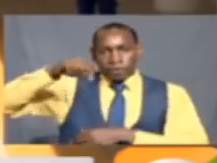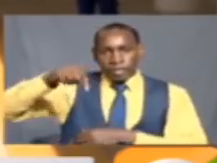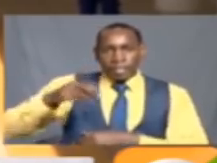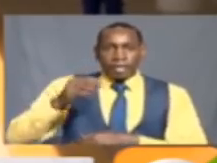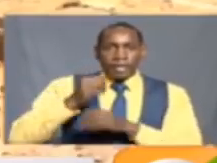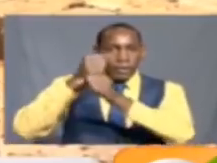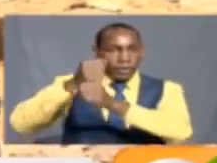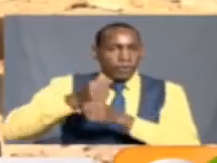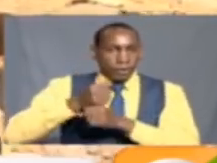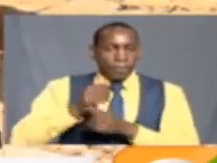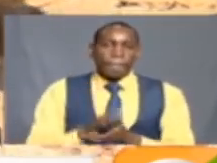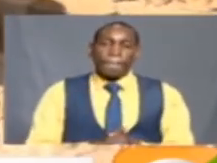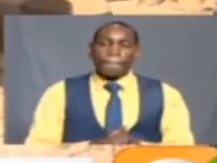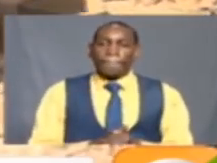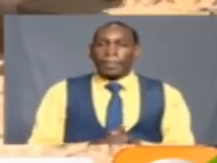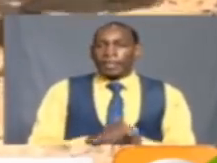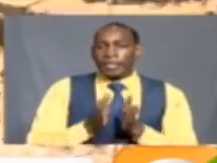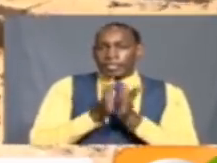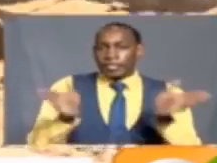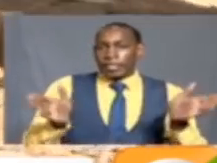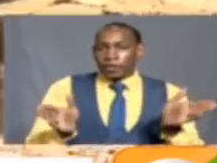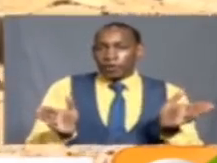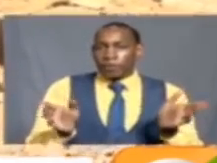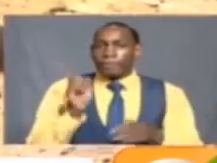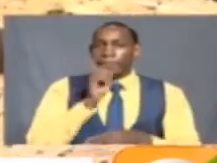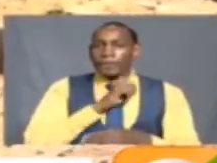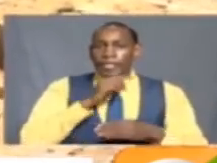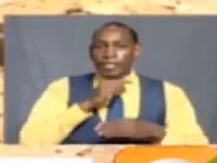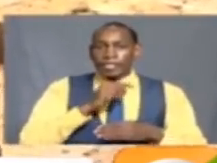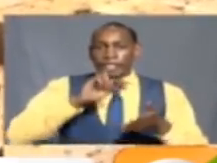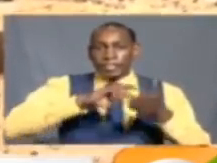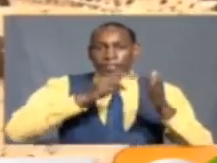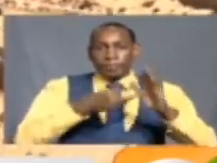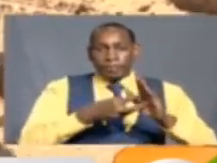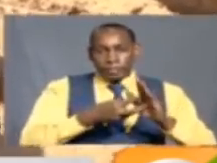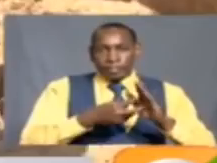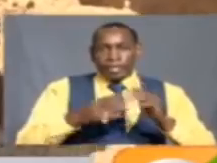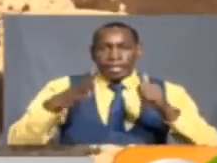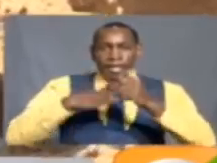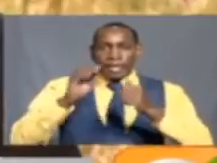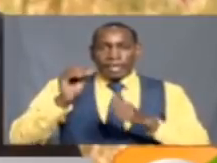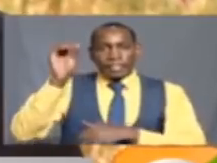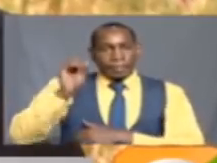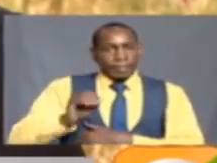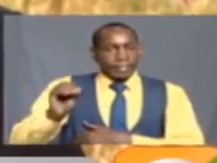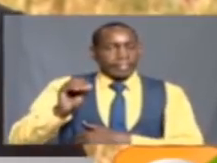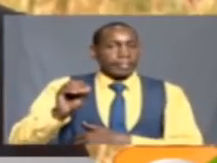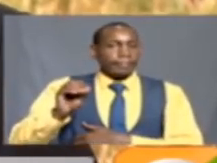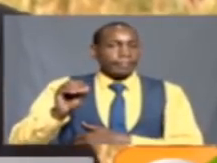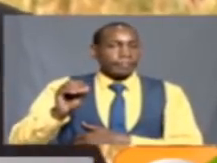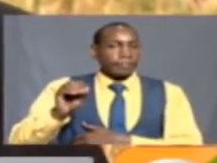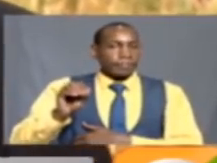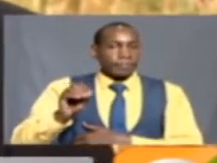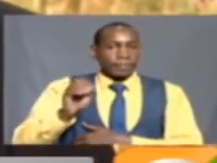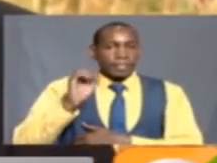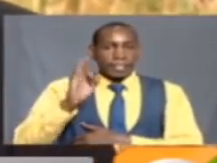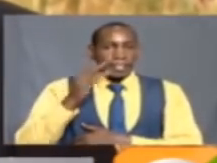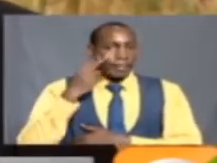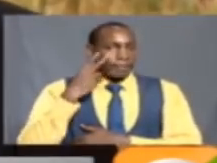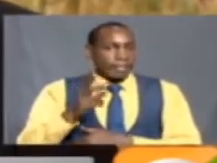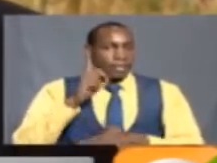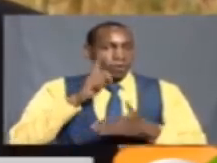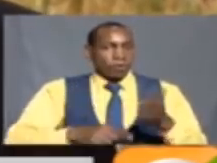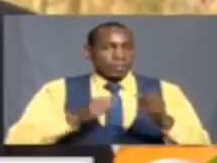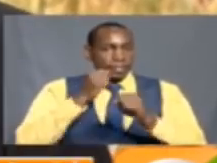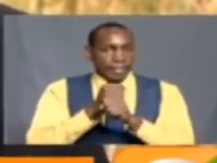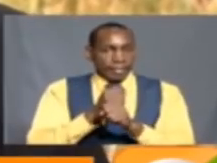Ngong. The overall completion of this project, we are at 90%. If you look at what we have